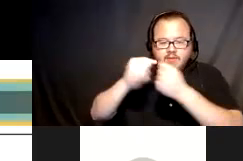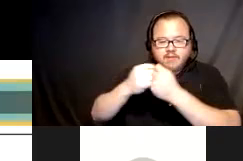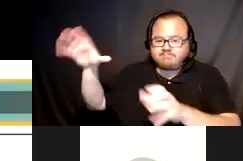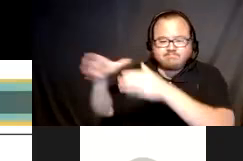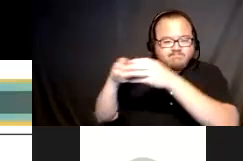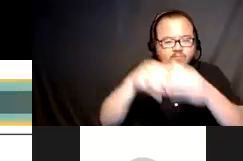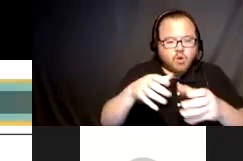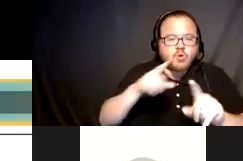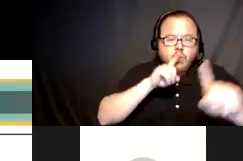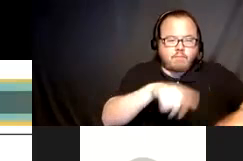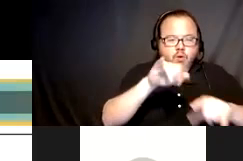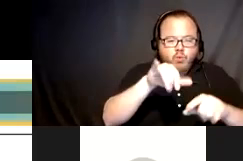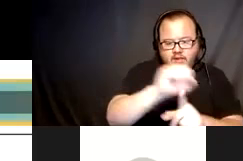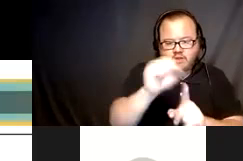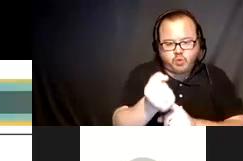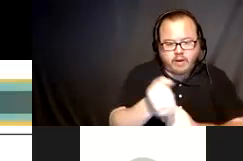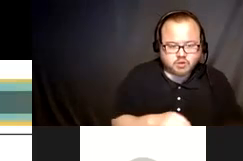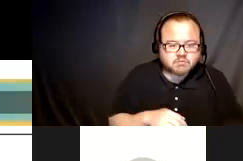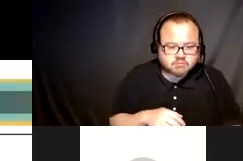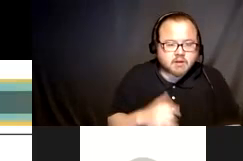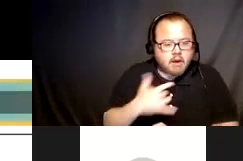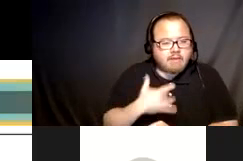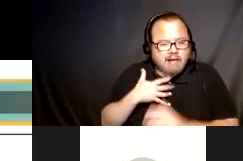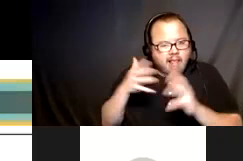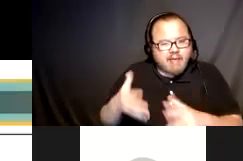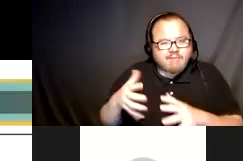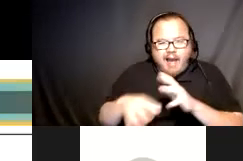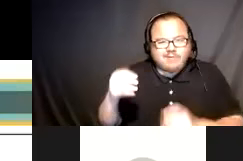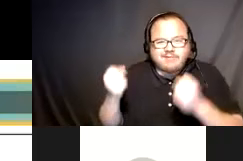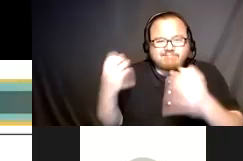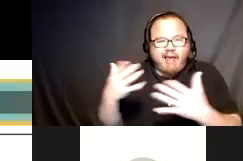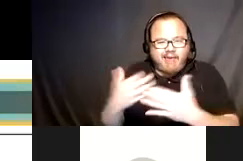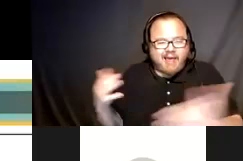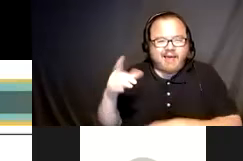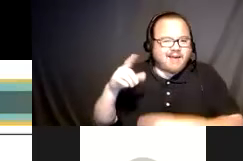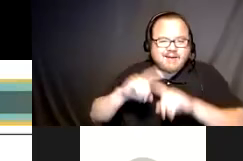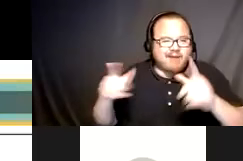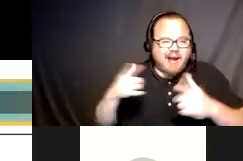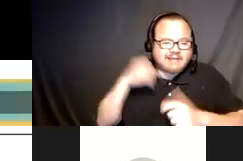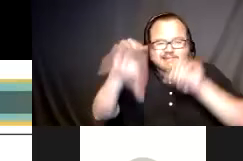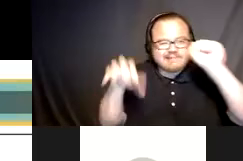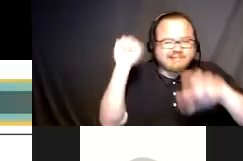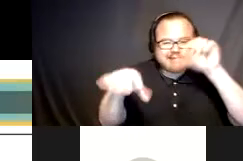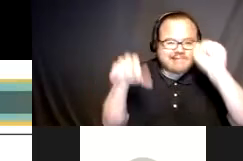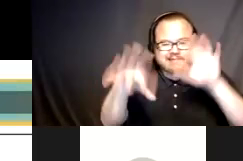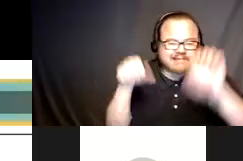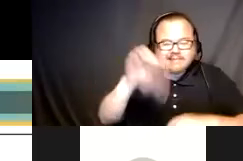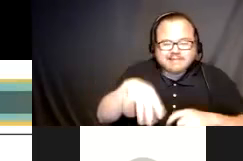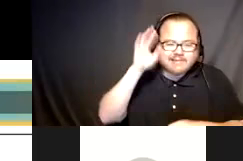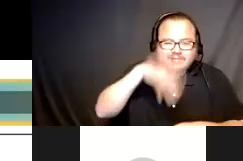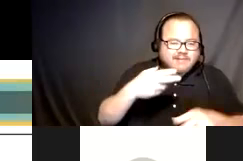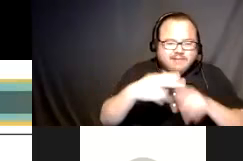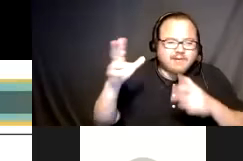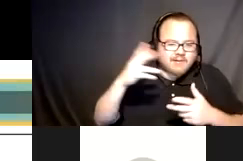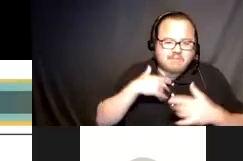be able to respond. So I feel like I probably left out 20 things, but that's a general idea of what we're doing